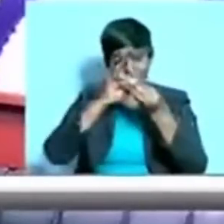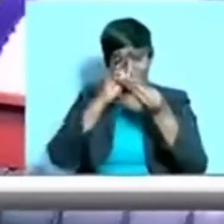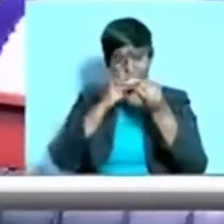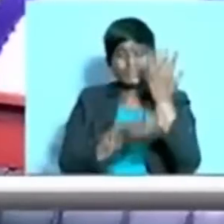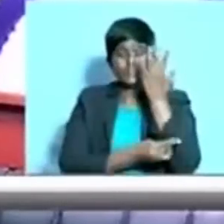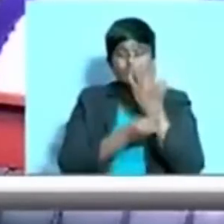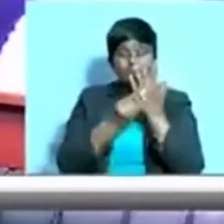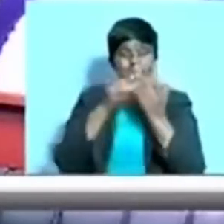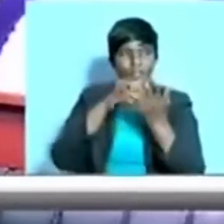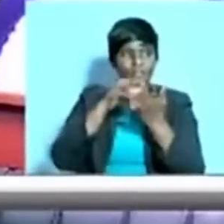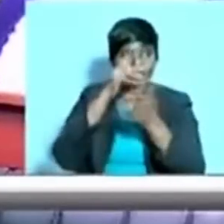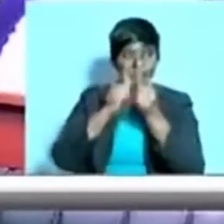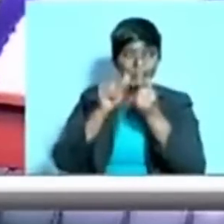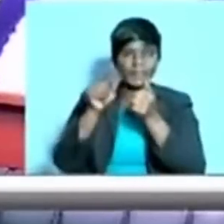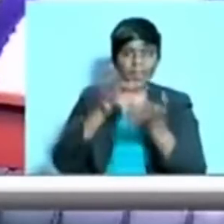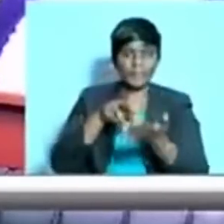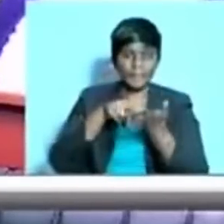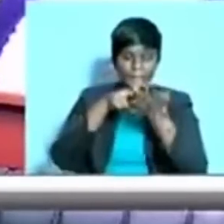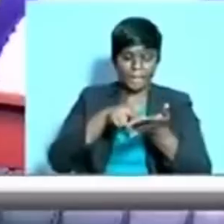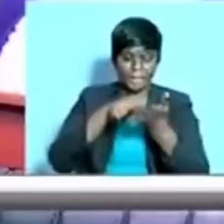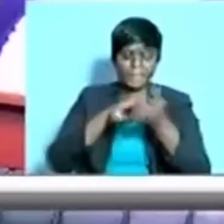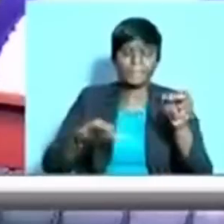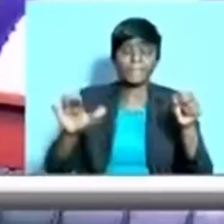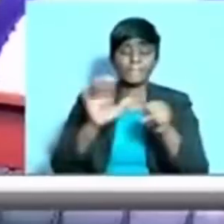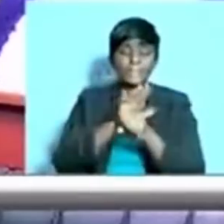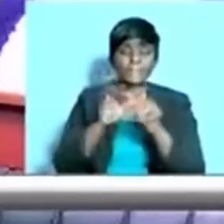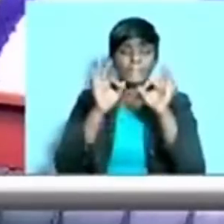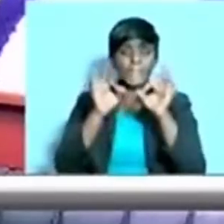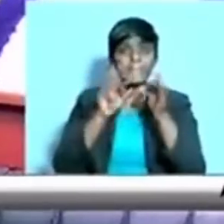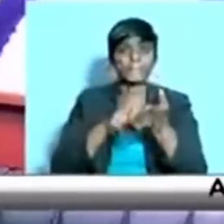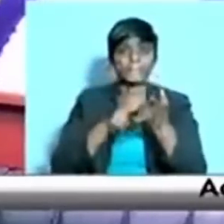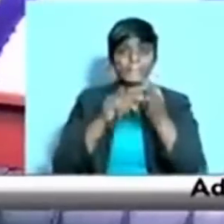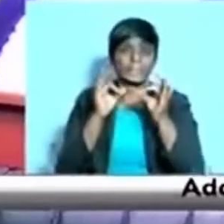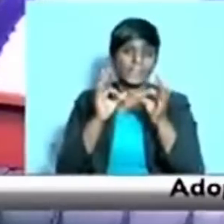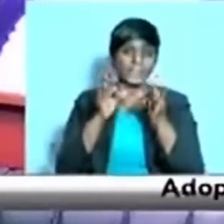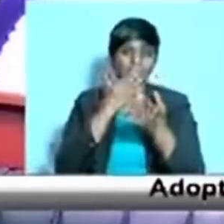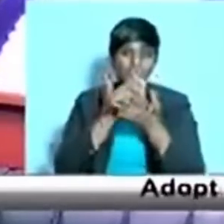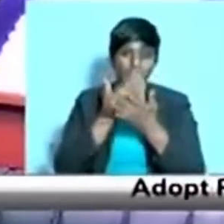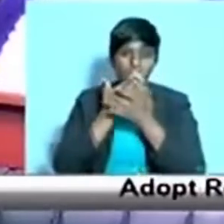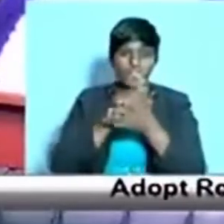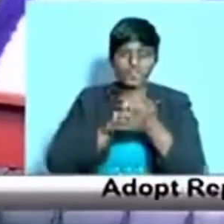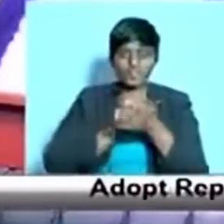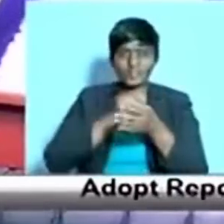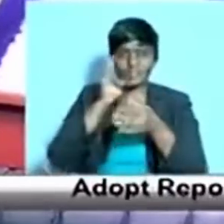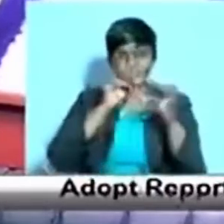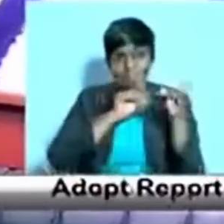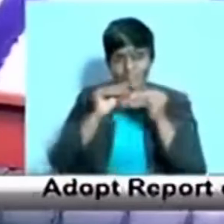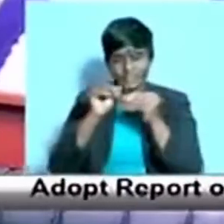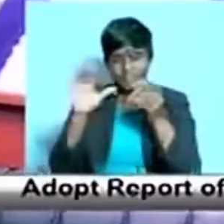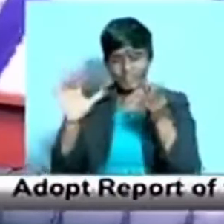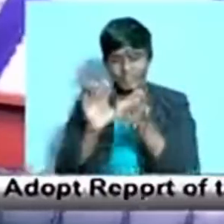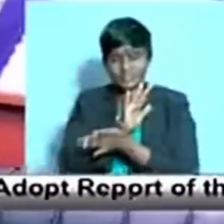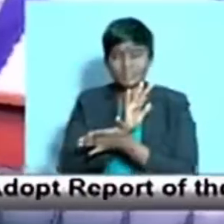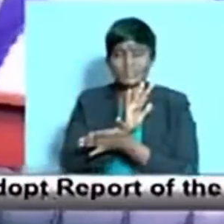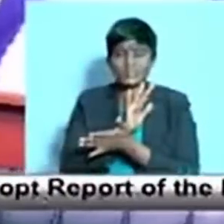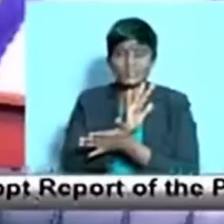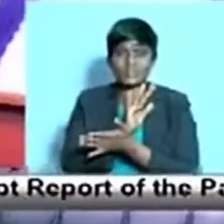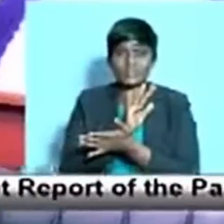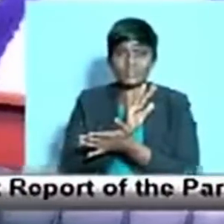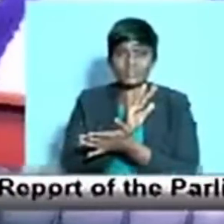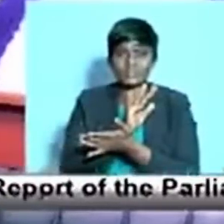because UPND was really represented. I'll move on to page